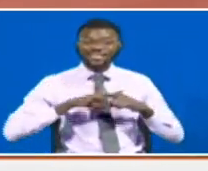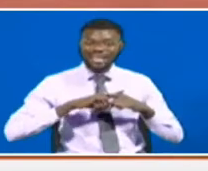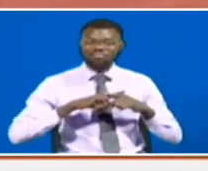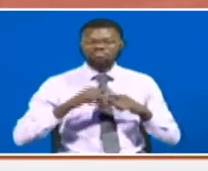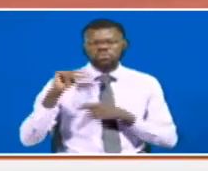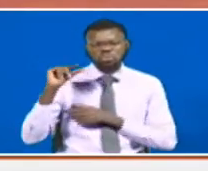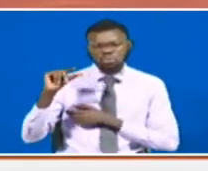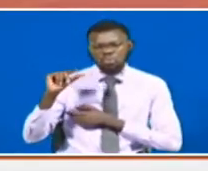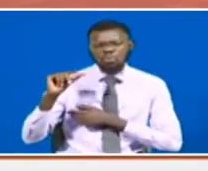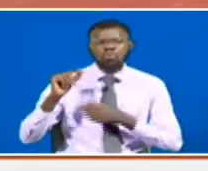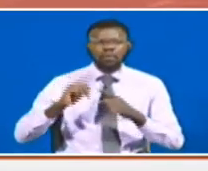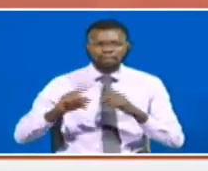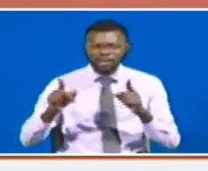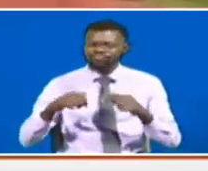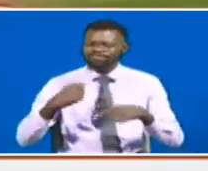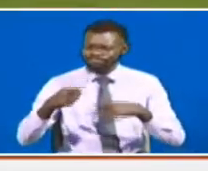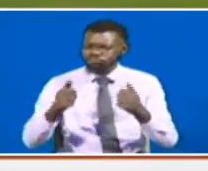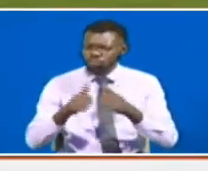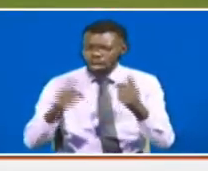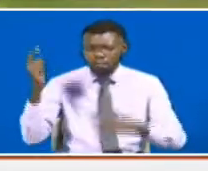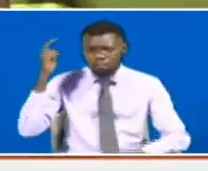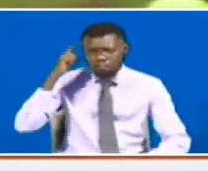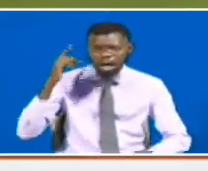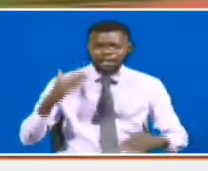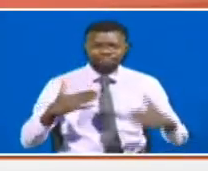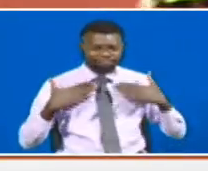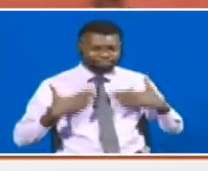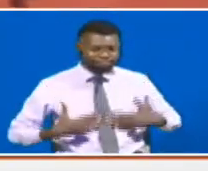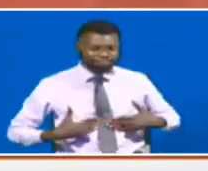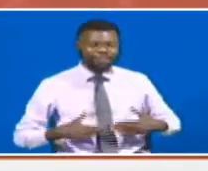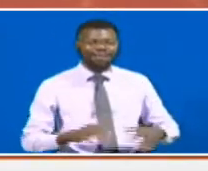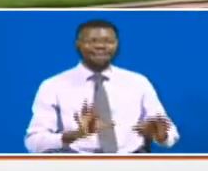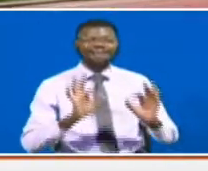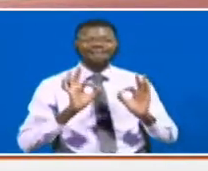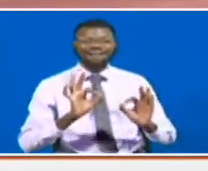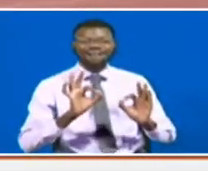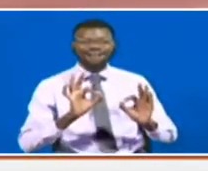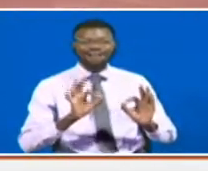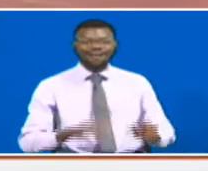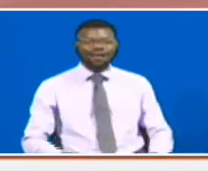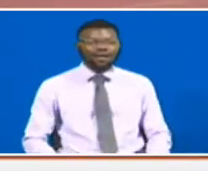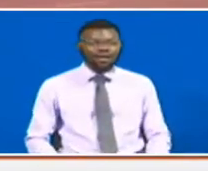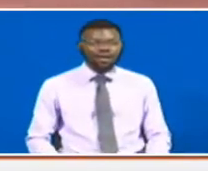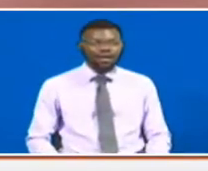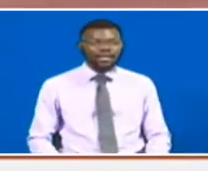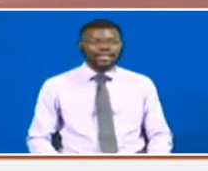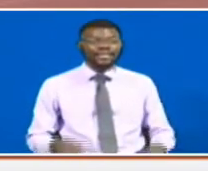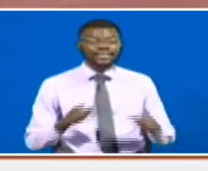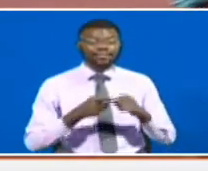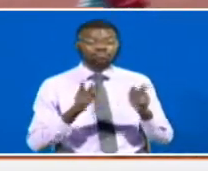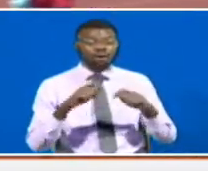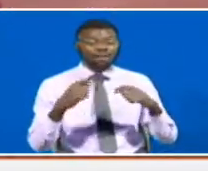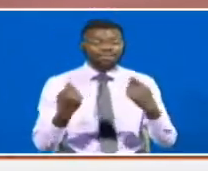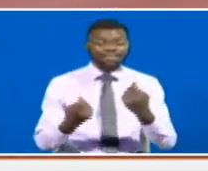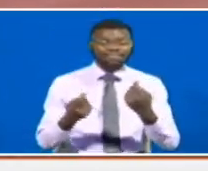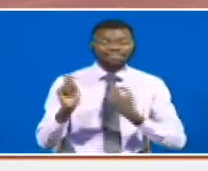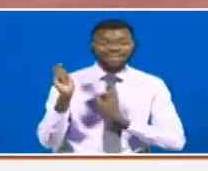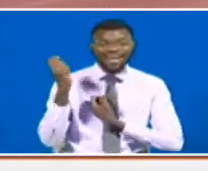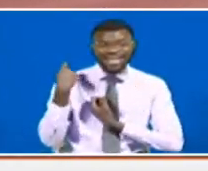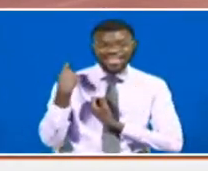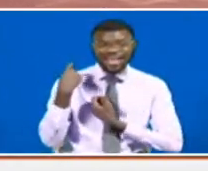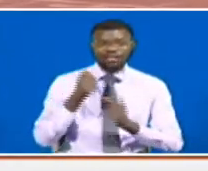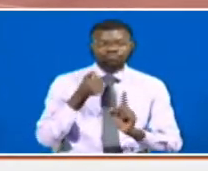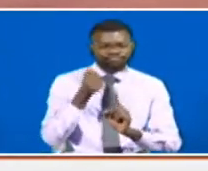have been doing well, and our mental and physical tuko sawa kabisa. While chasing the Olympics dream, Team Kenya will battle for the slot